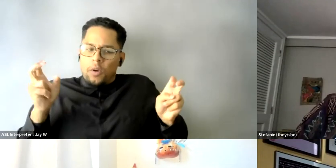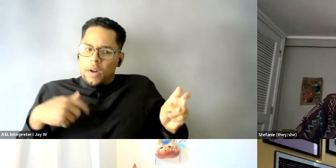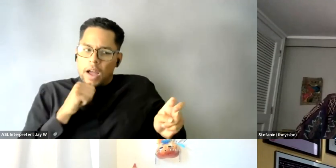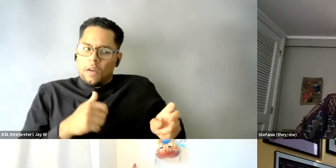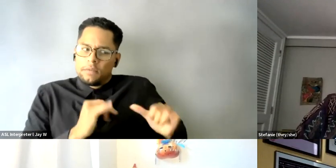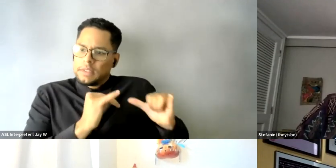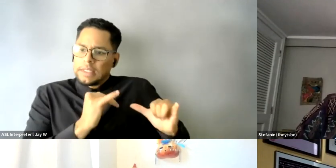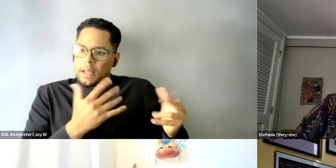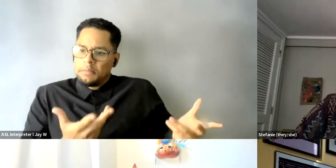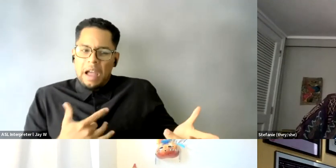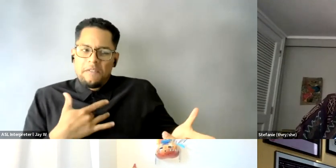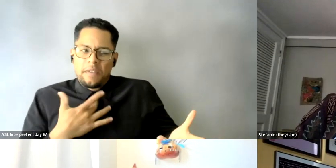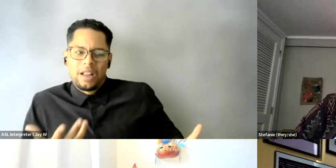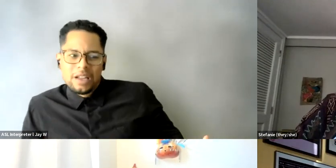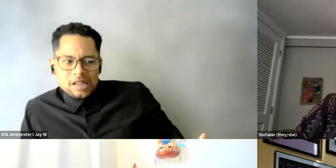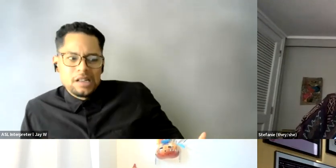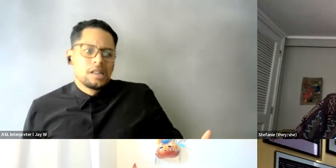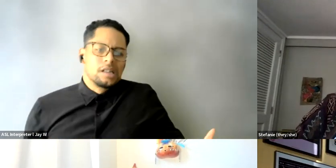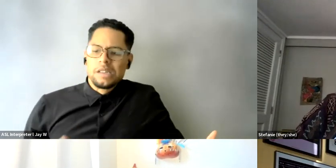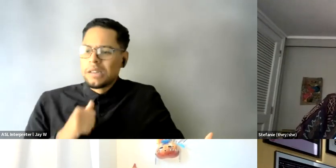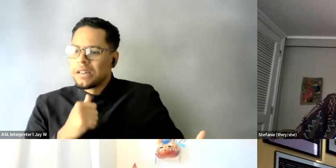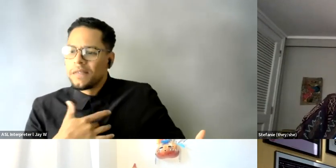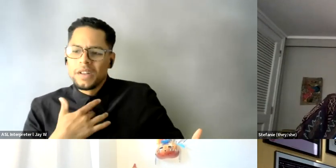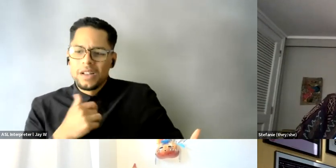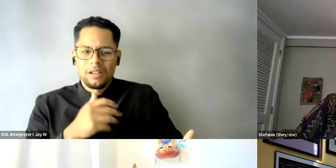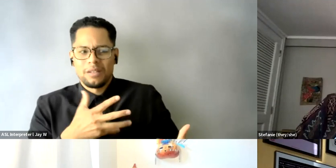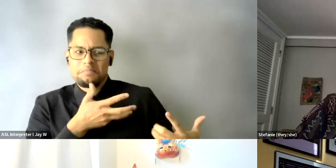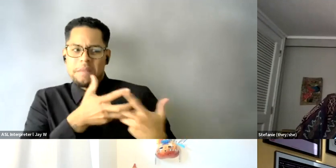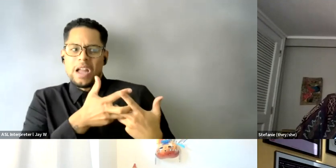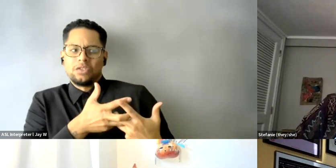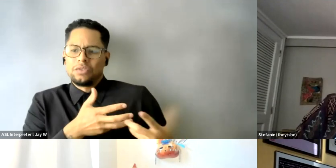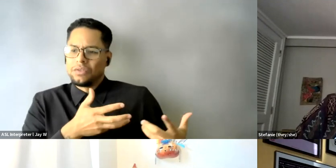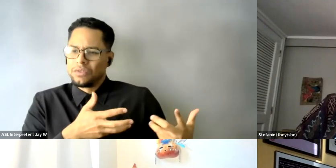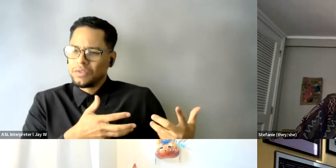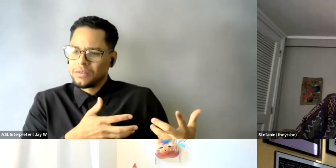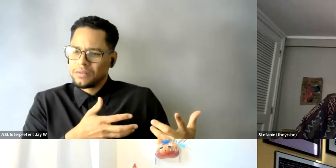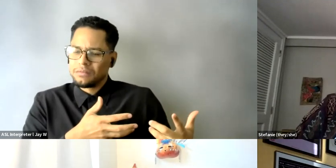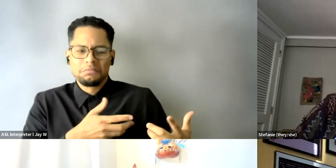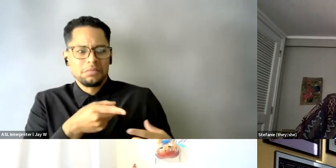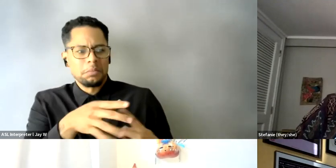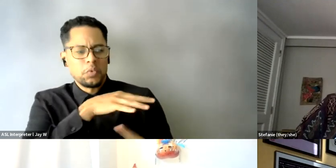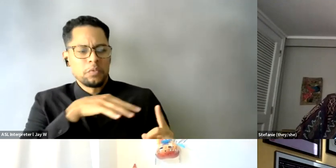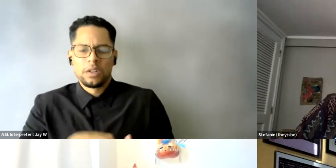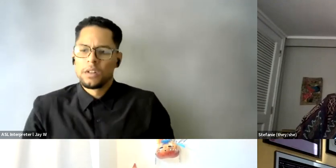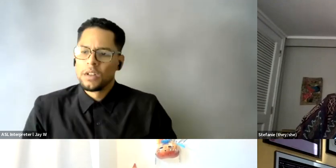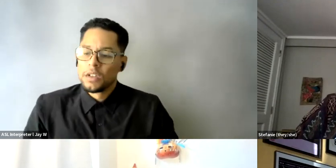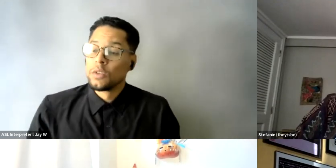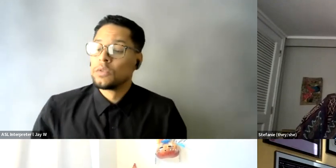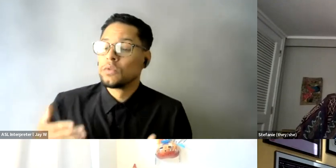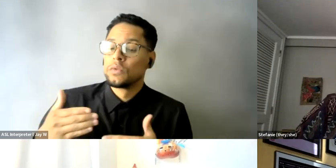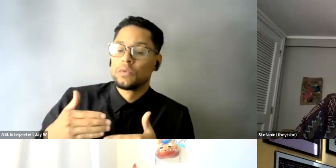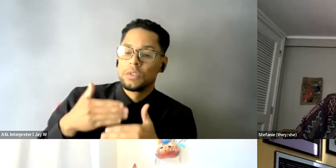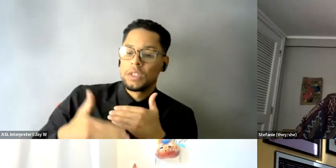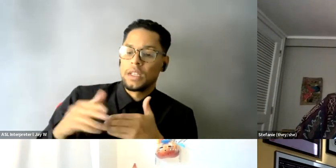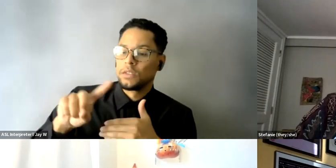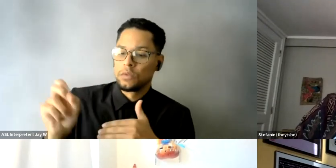movement. And there's an importance in addressing that, right? And I think, to our next question, which I want us to end on, hopefully with